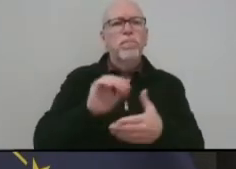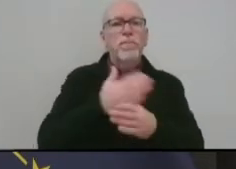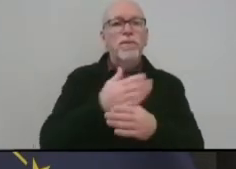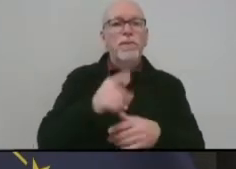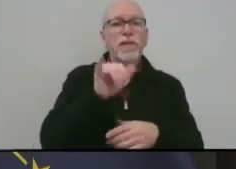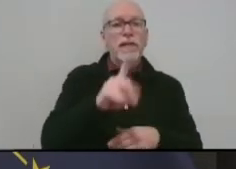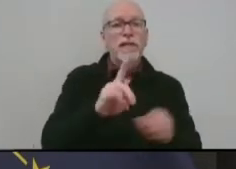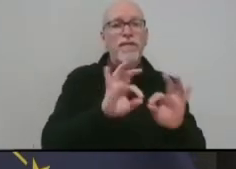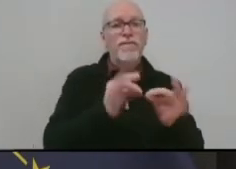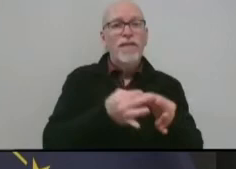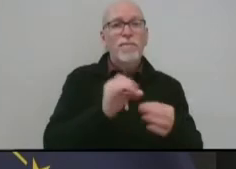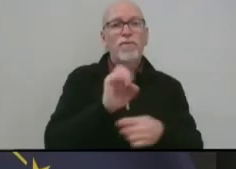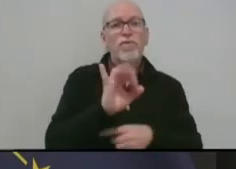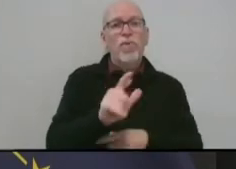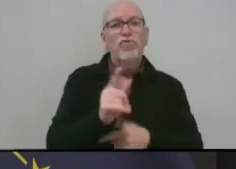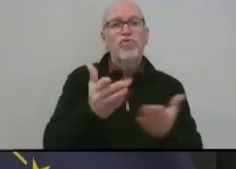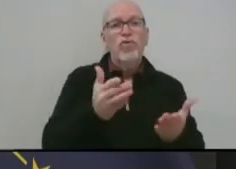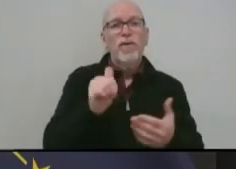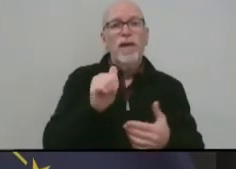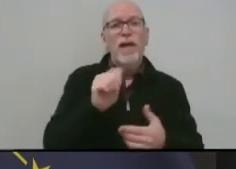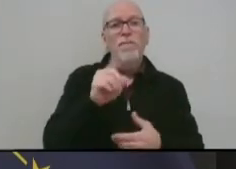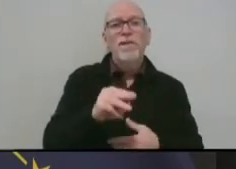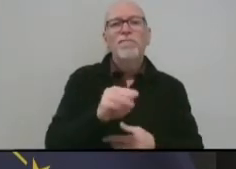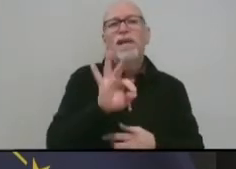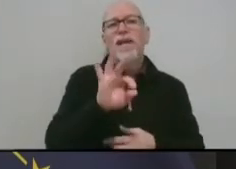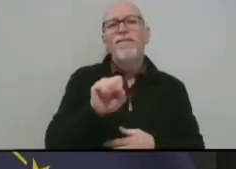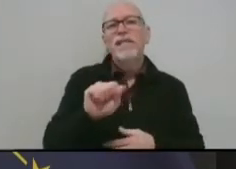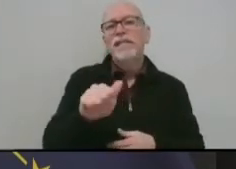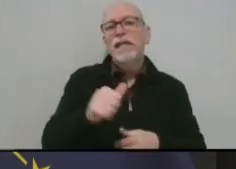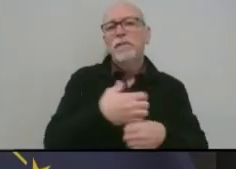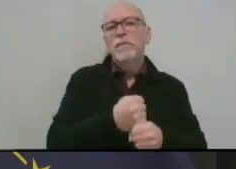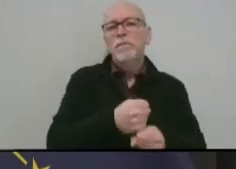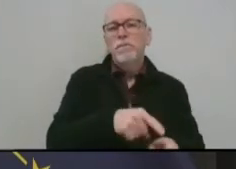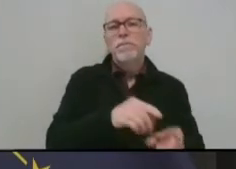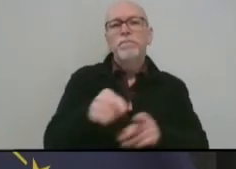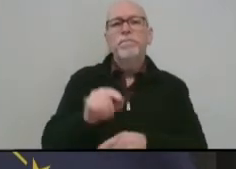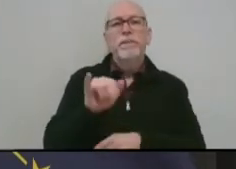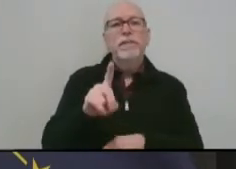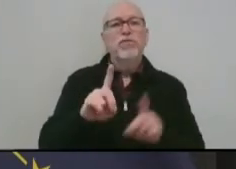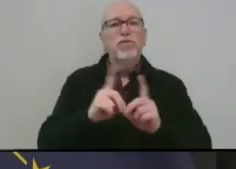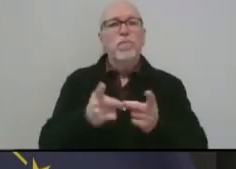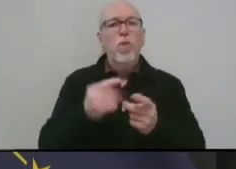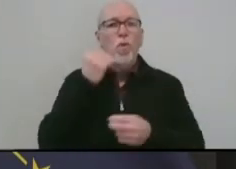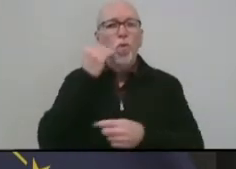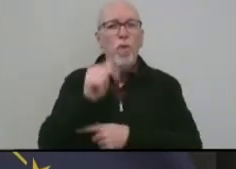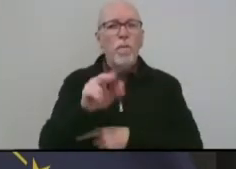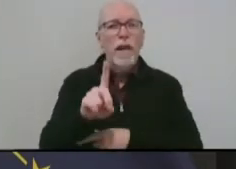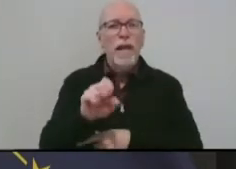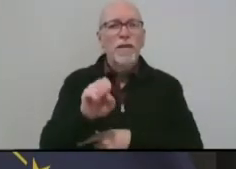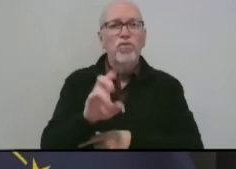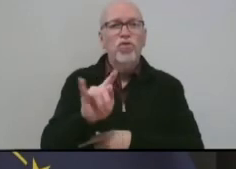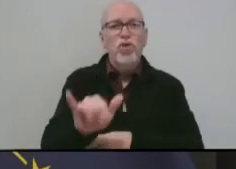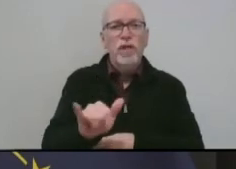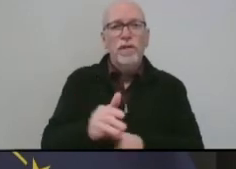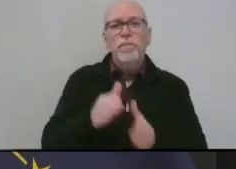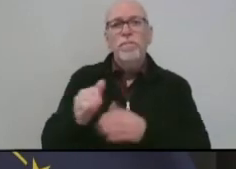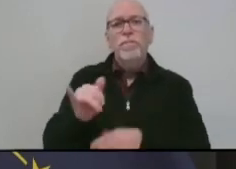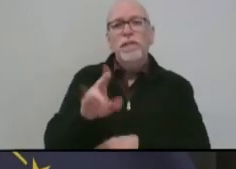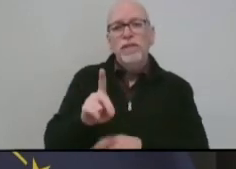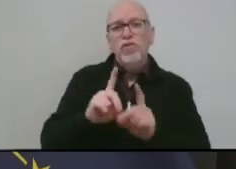Services Administration, or FSSA, the Indiana Department of Homeland Security, the Indiana Department of Health,